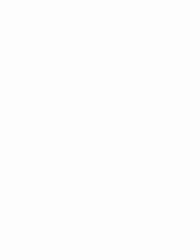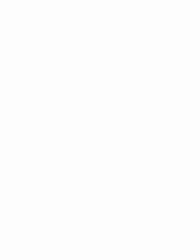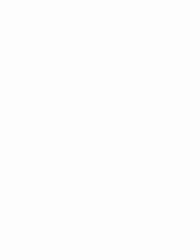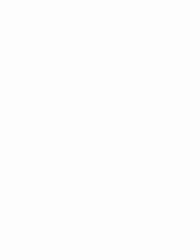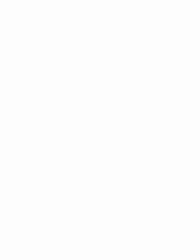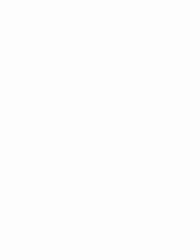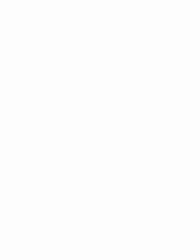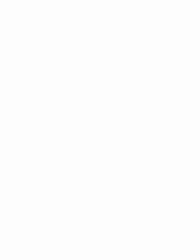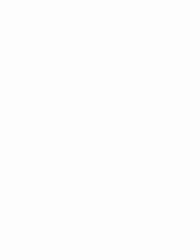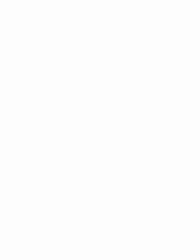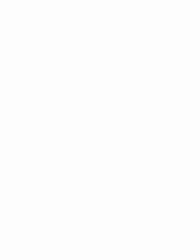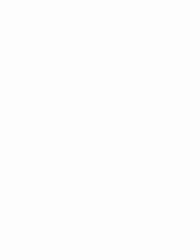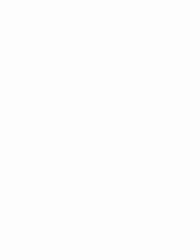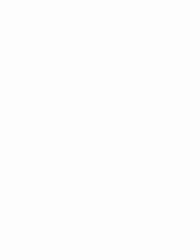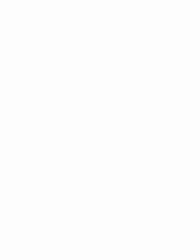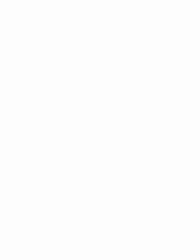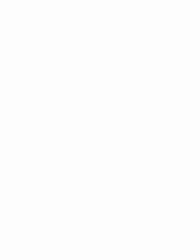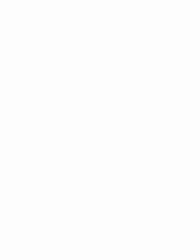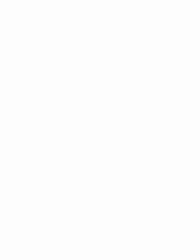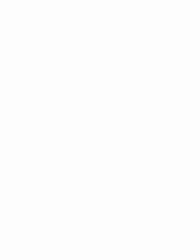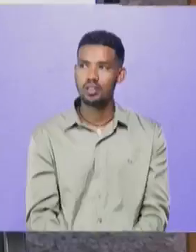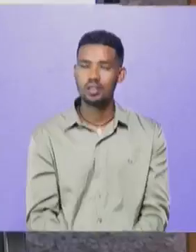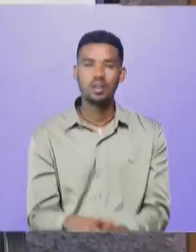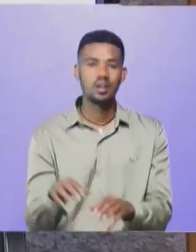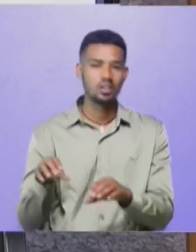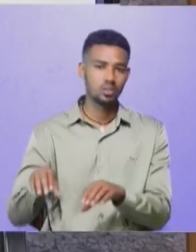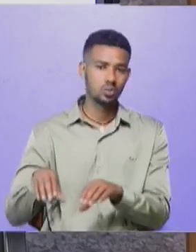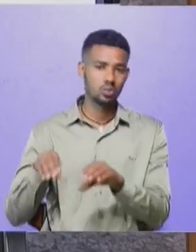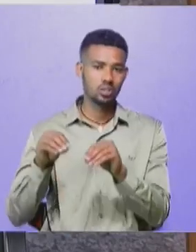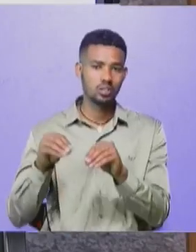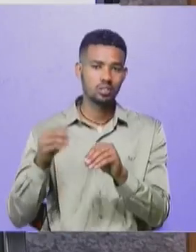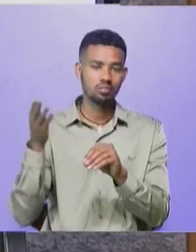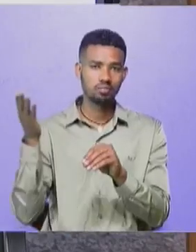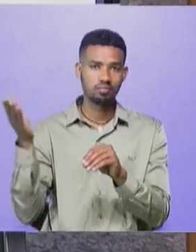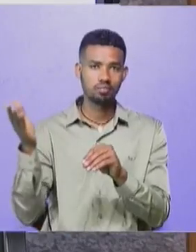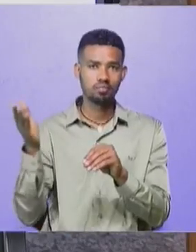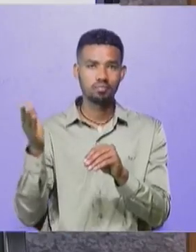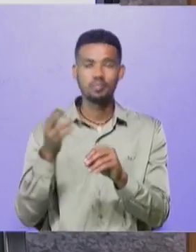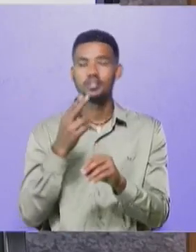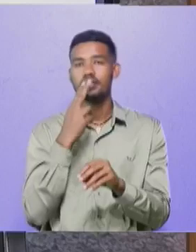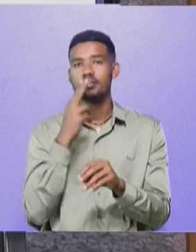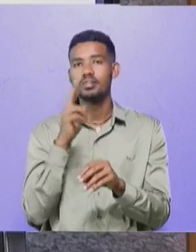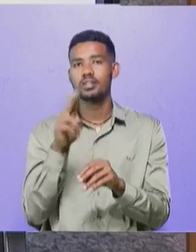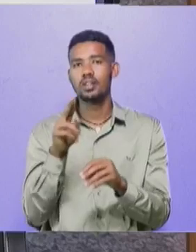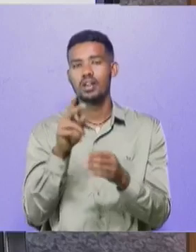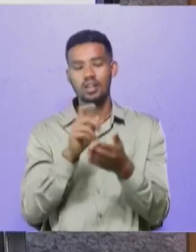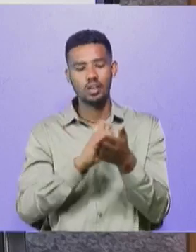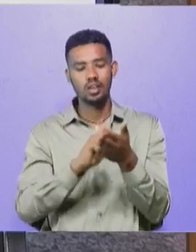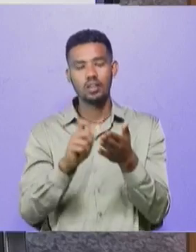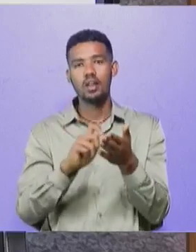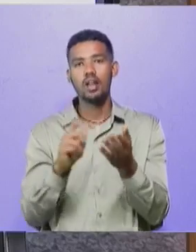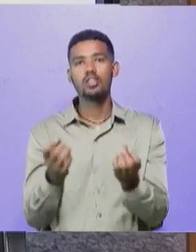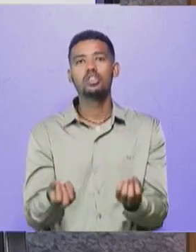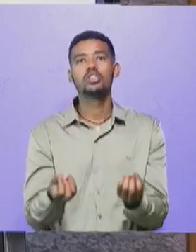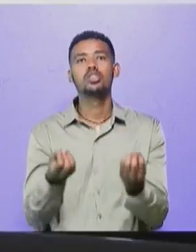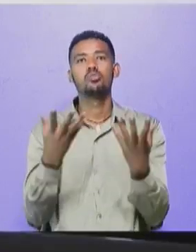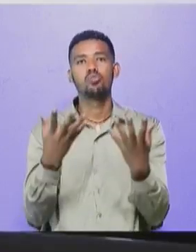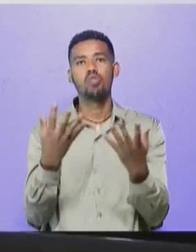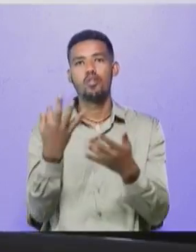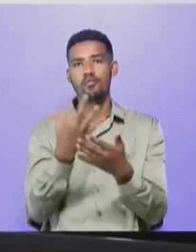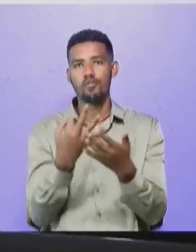Students, here is an instruction write the plural